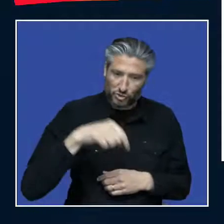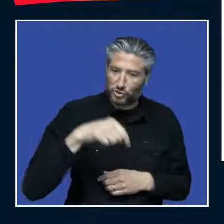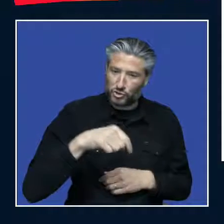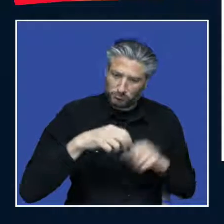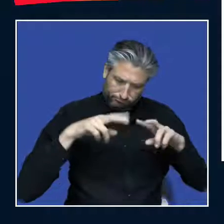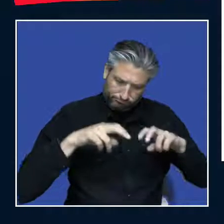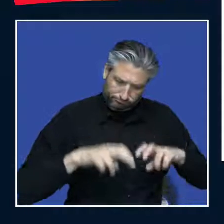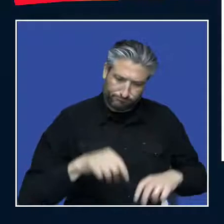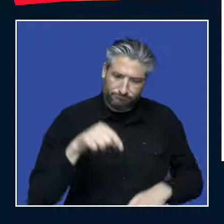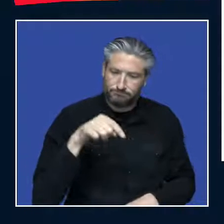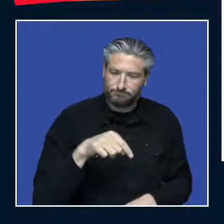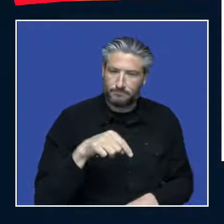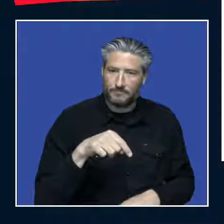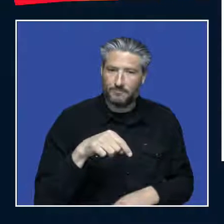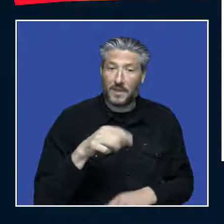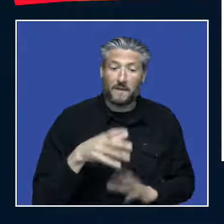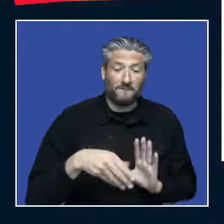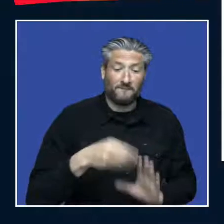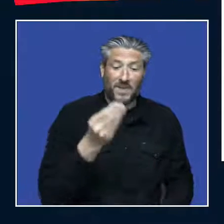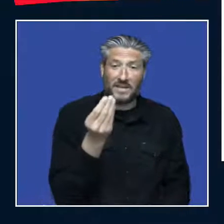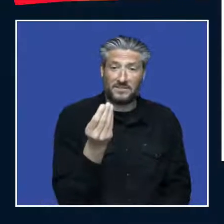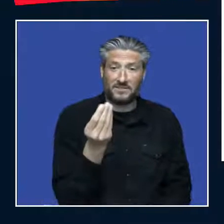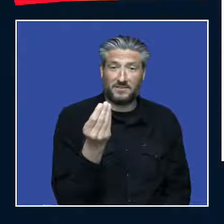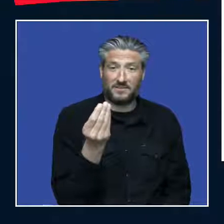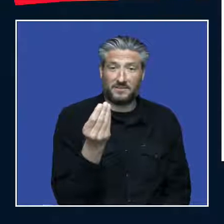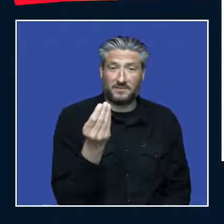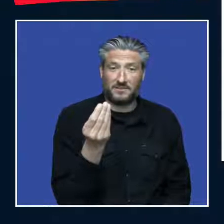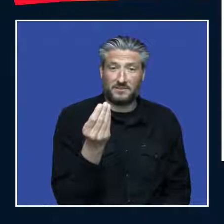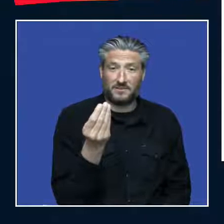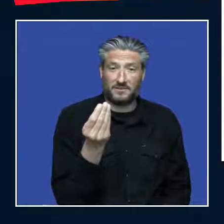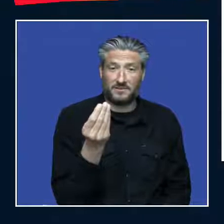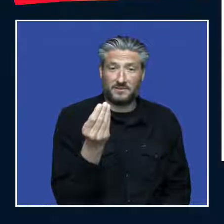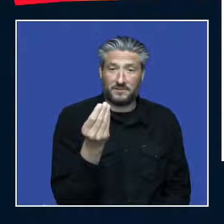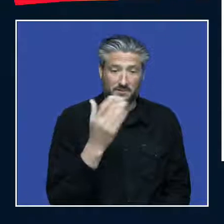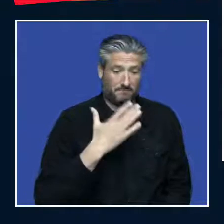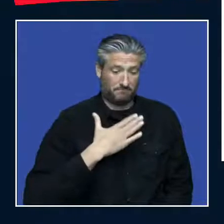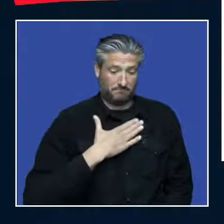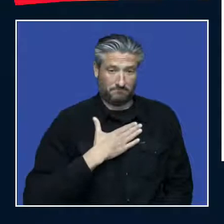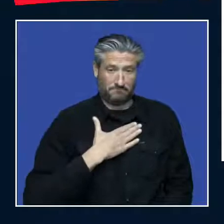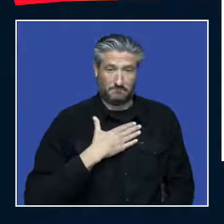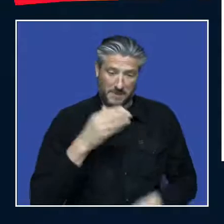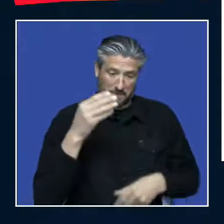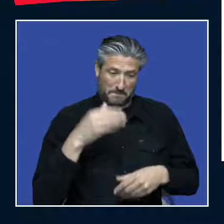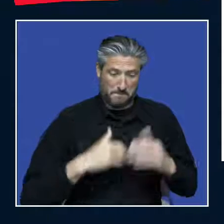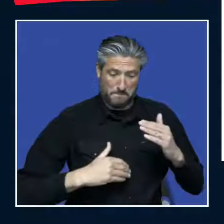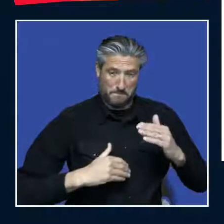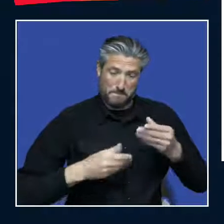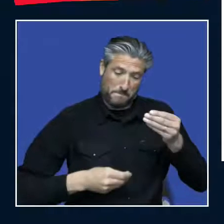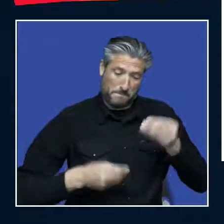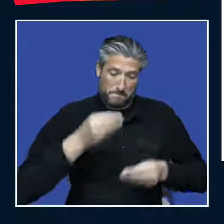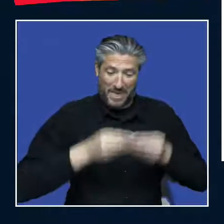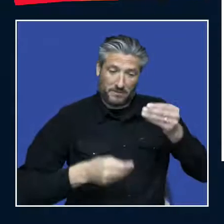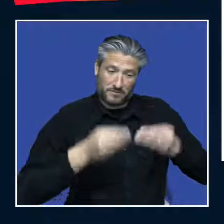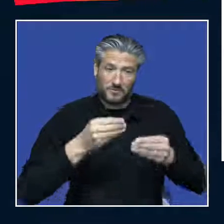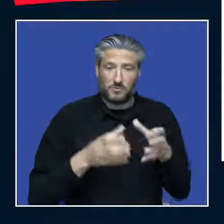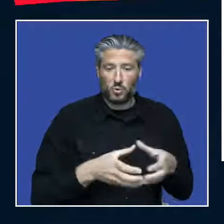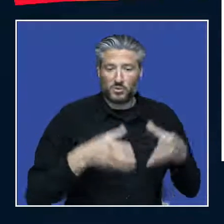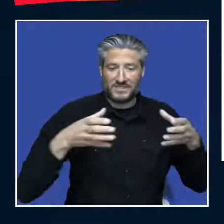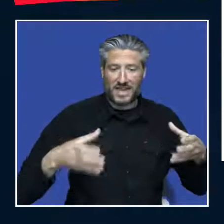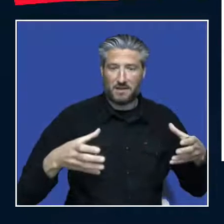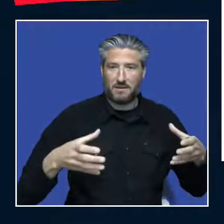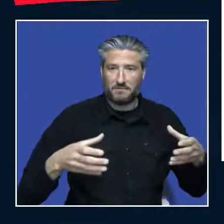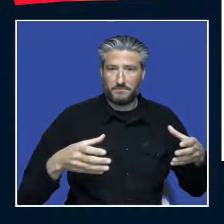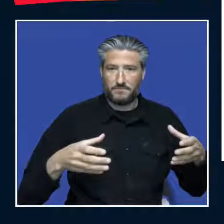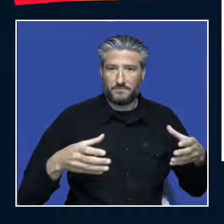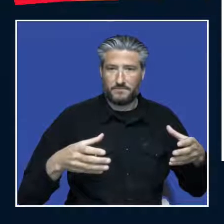And here we'll find it and just build my container. Cool. That went quickly.